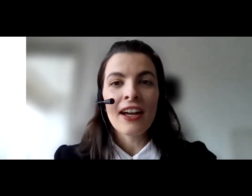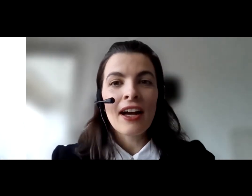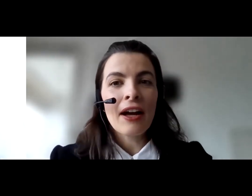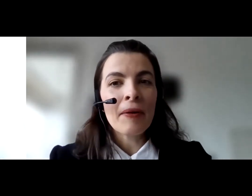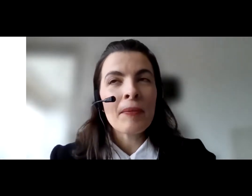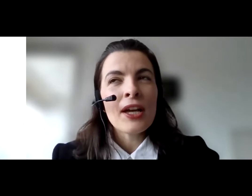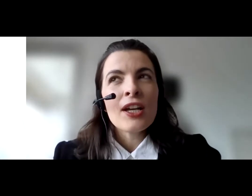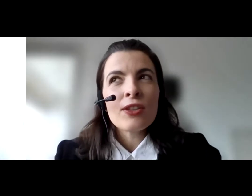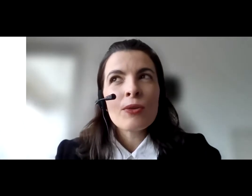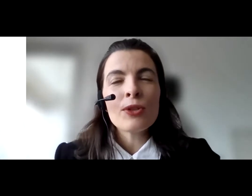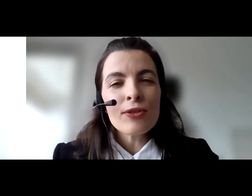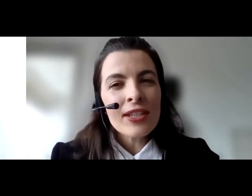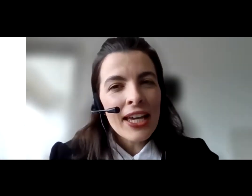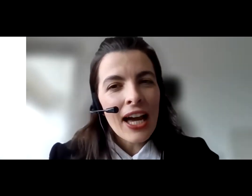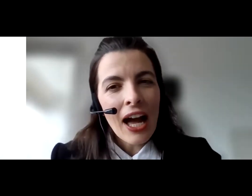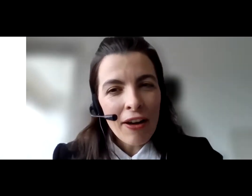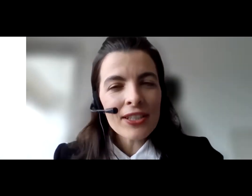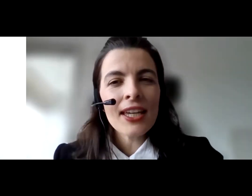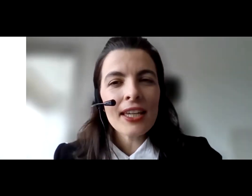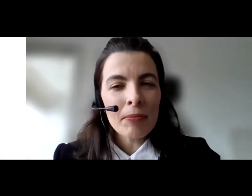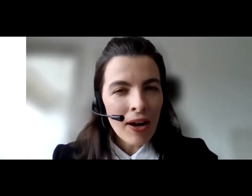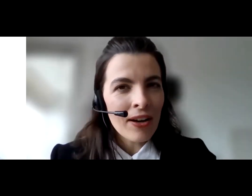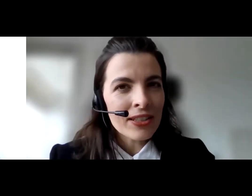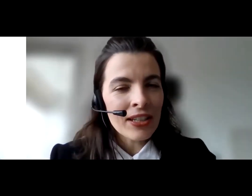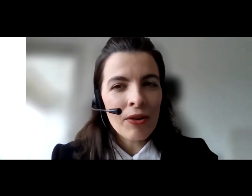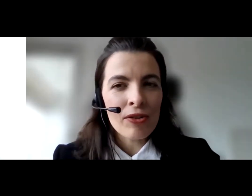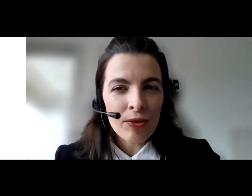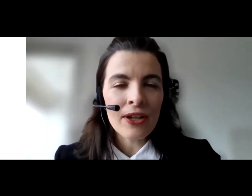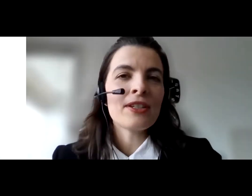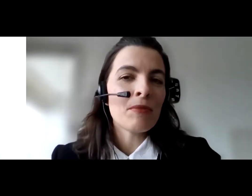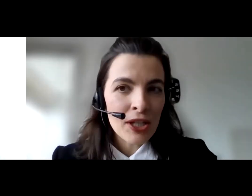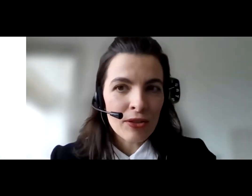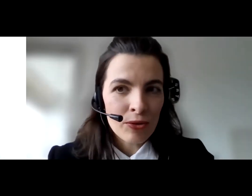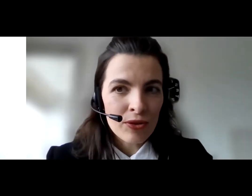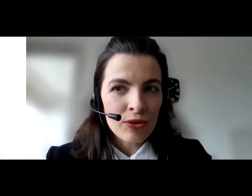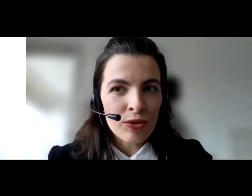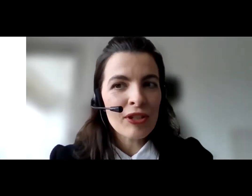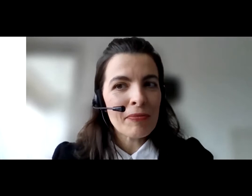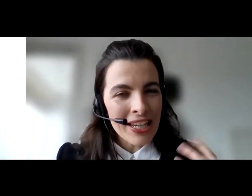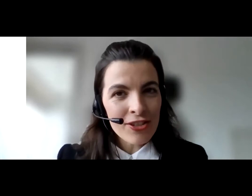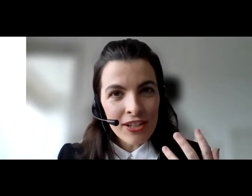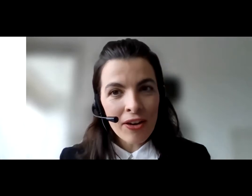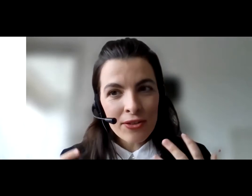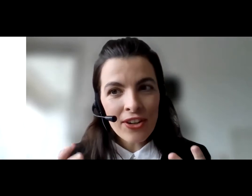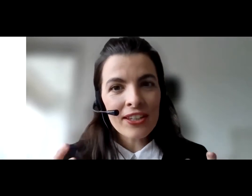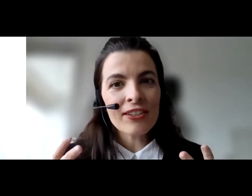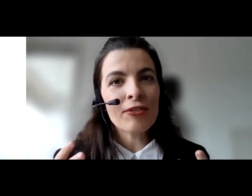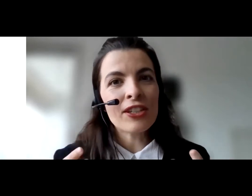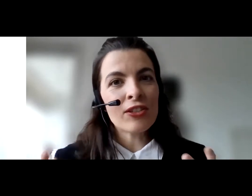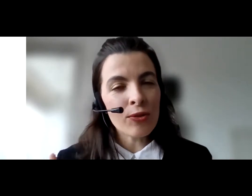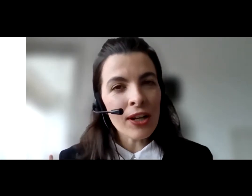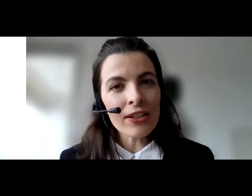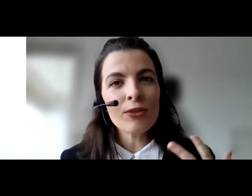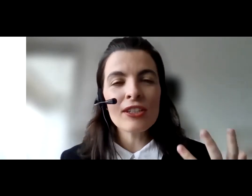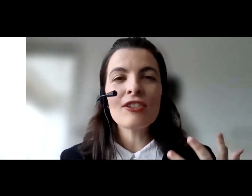idea. So would you say, after taking part in our solar intermediate course, could you imagine now starting a